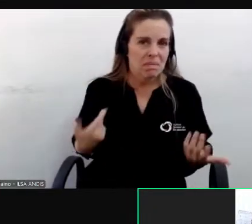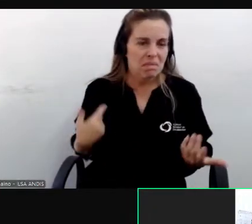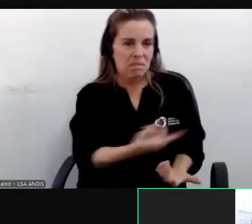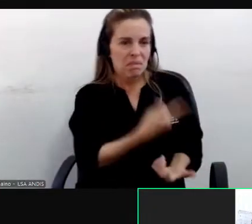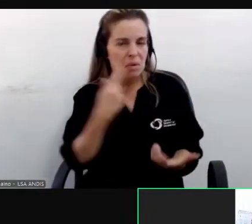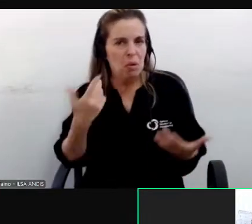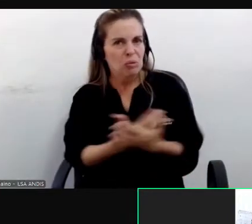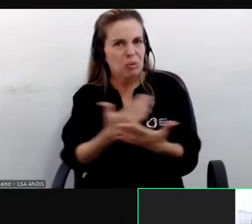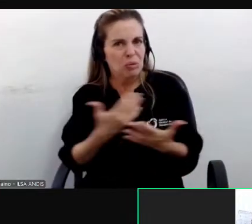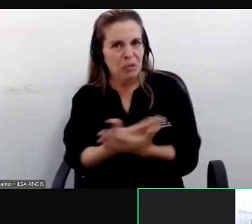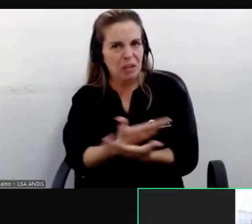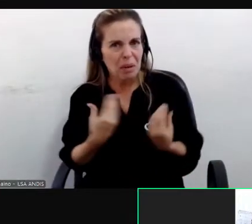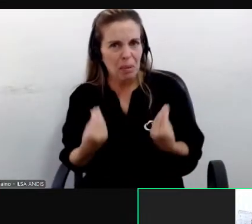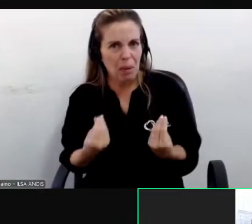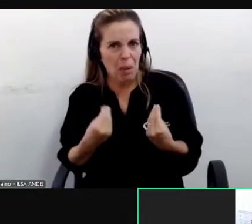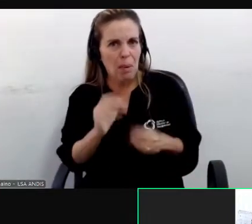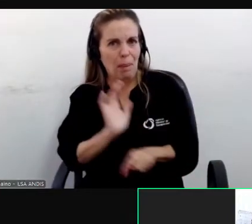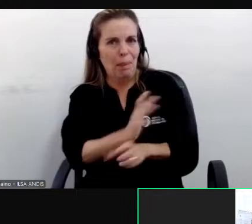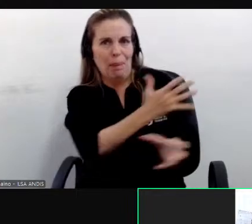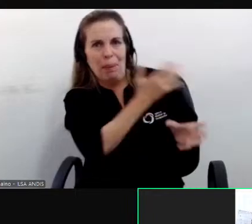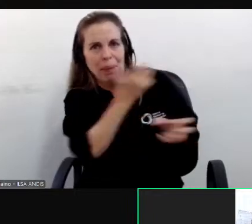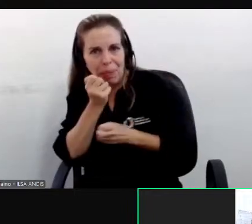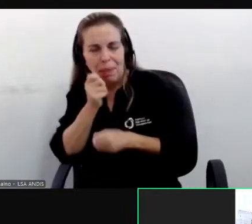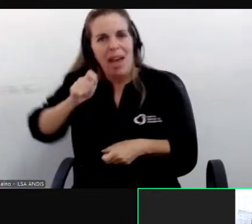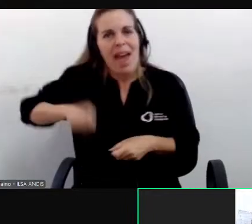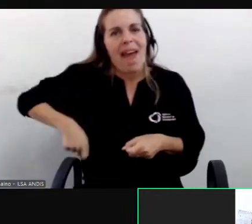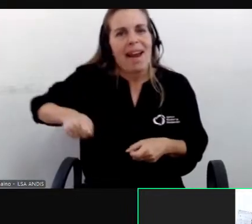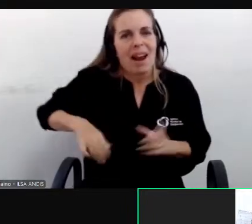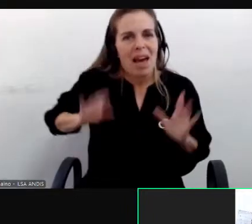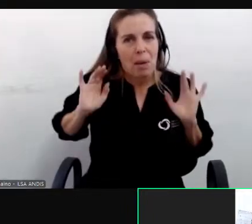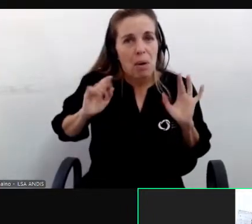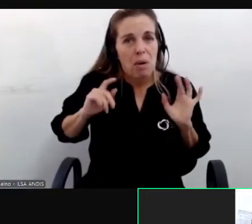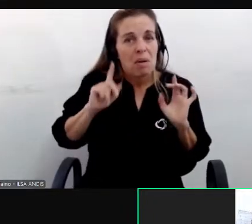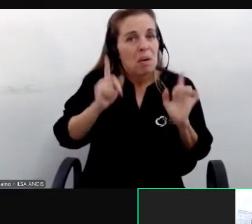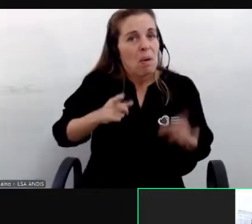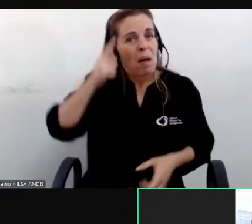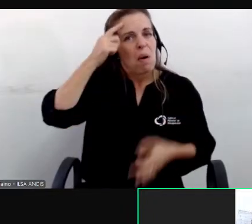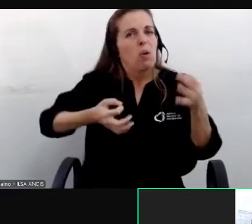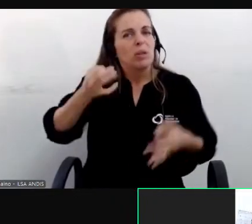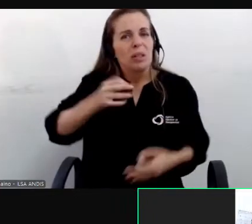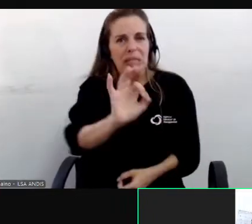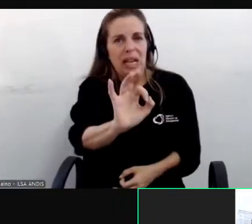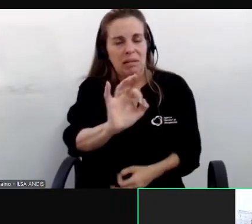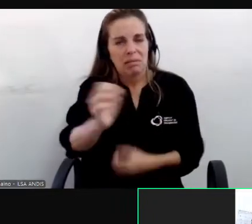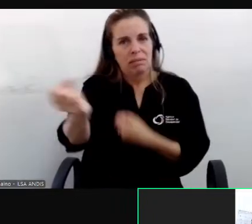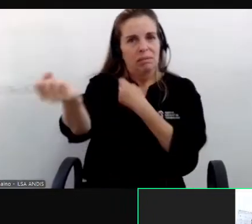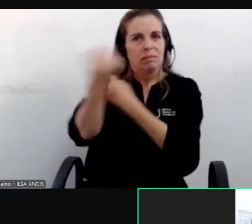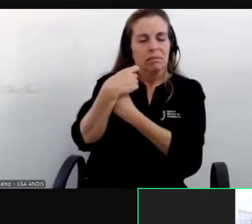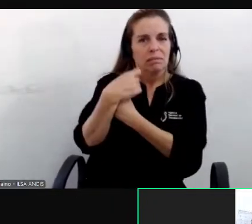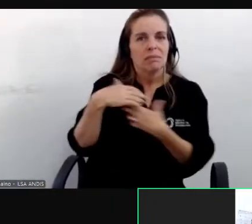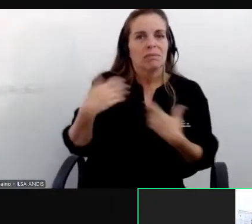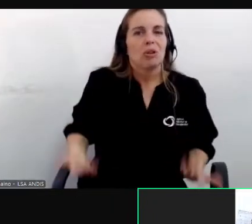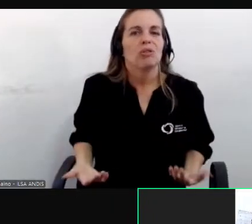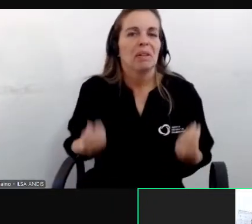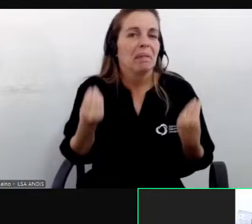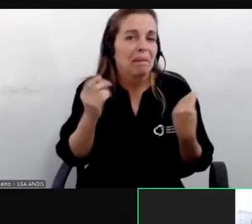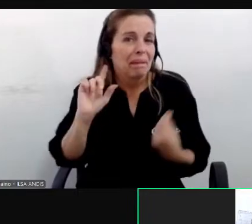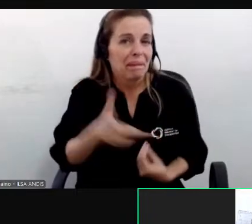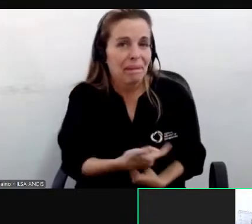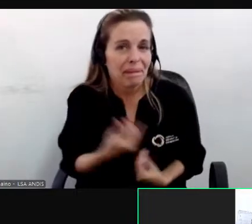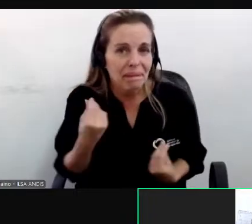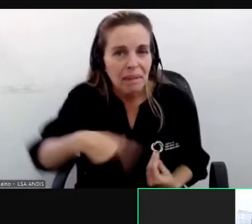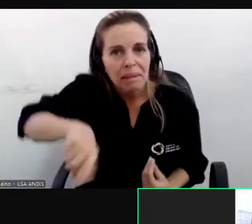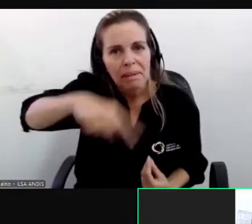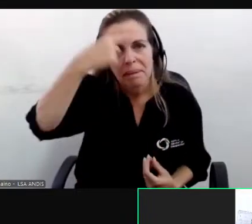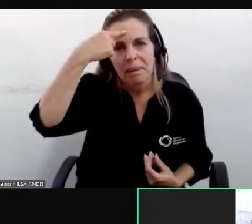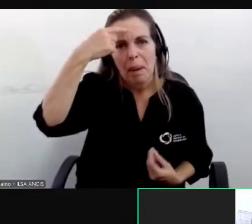that made victims out of us, that trafficked us, that turned us into slaves, and yet we've seen no